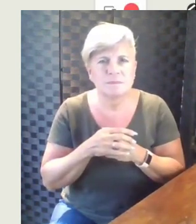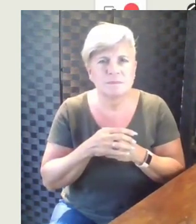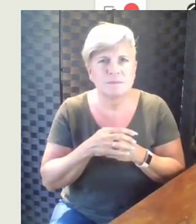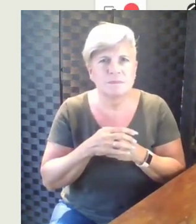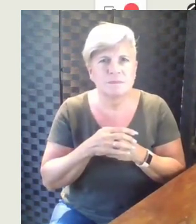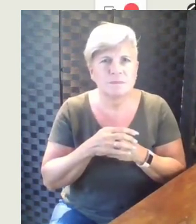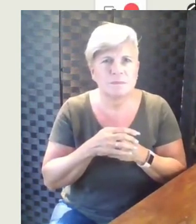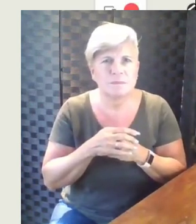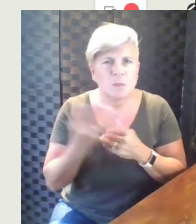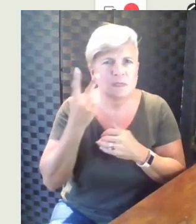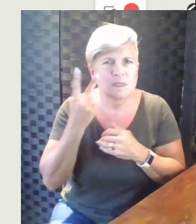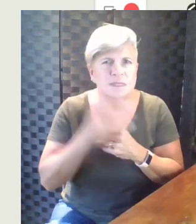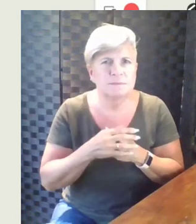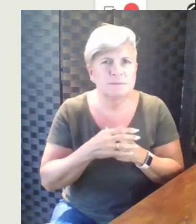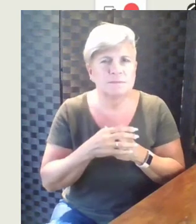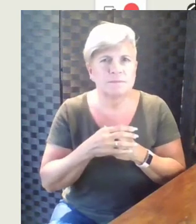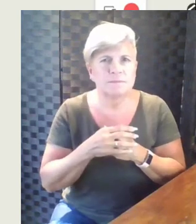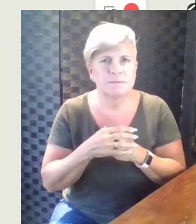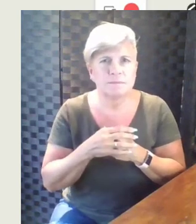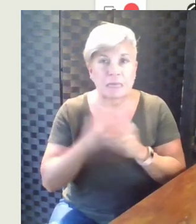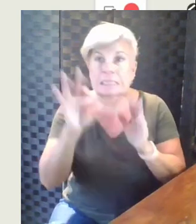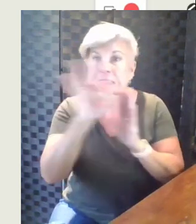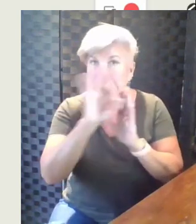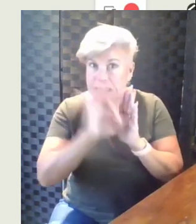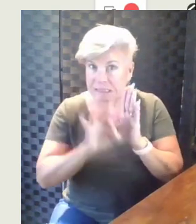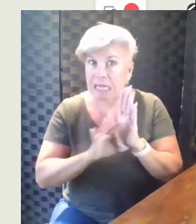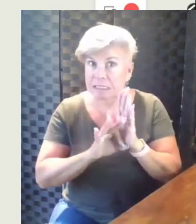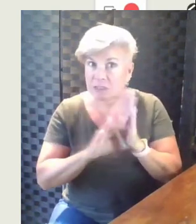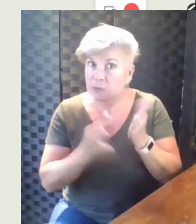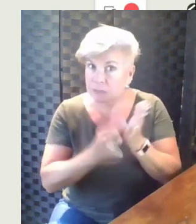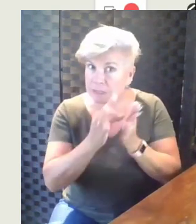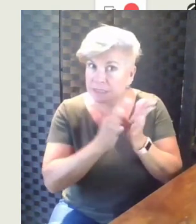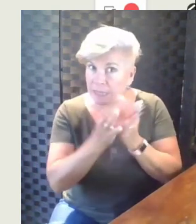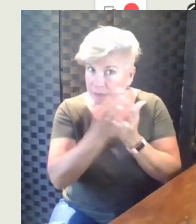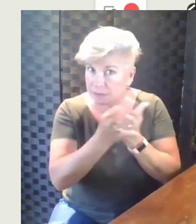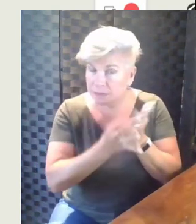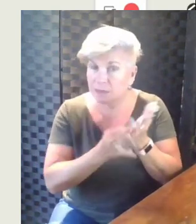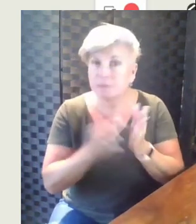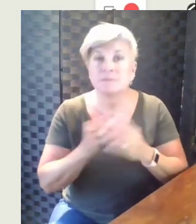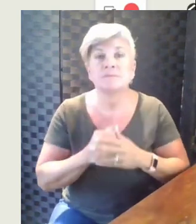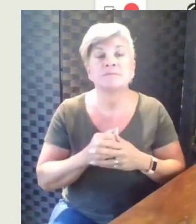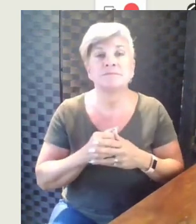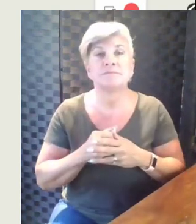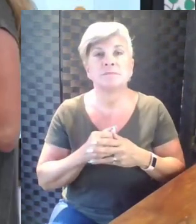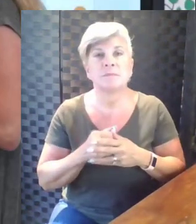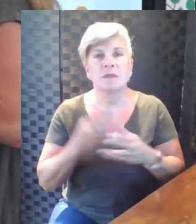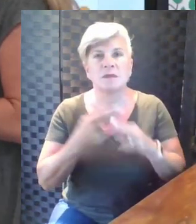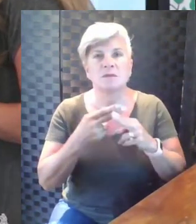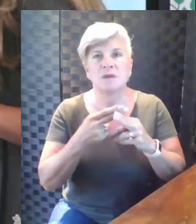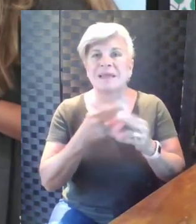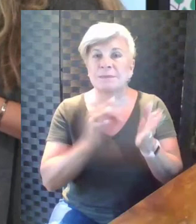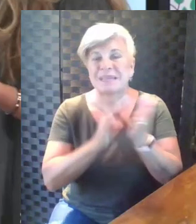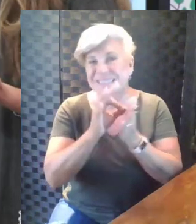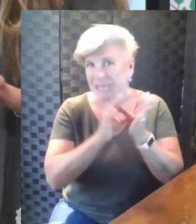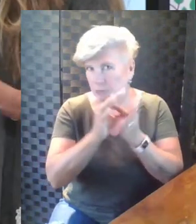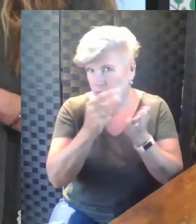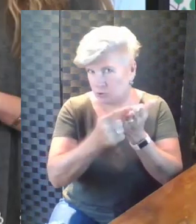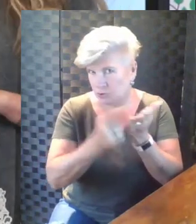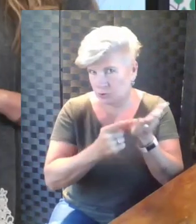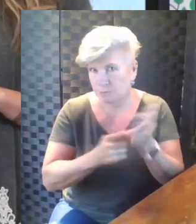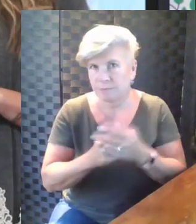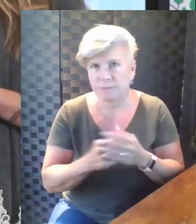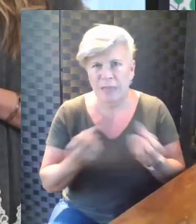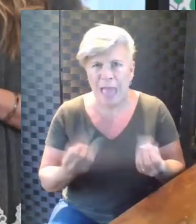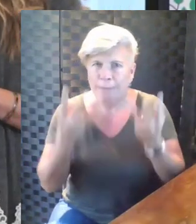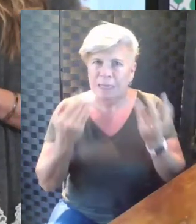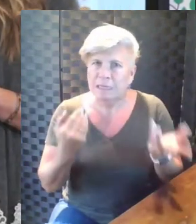Okay, so what do you see? Dots, right? Or counters if we're going to be talking about math. So let's call these counters. And how